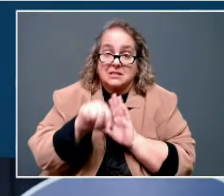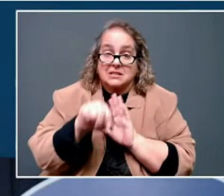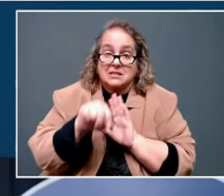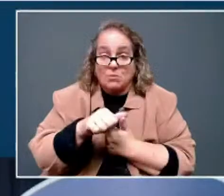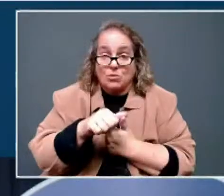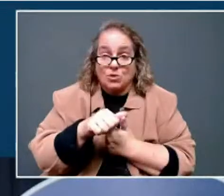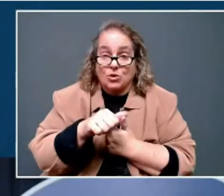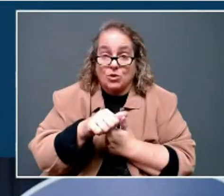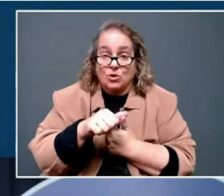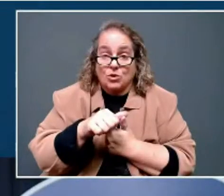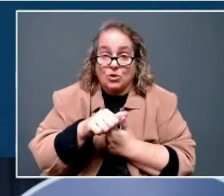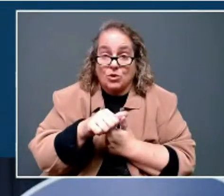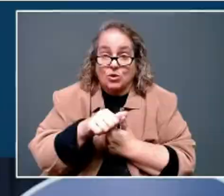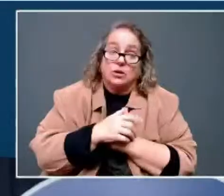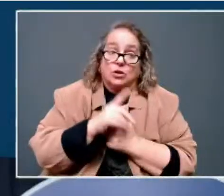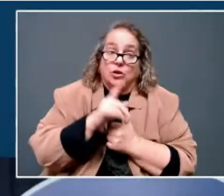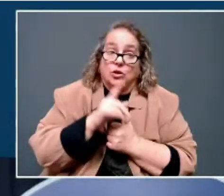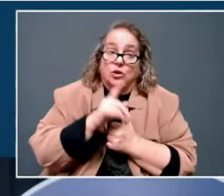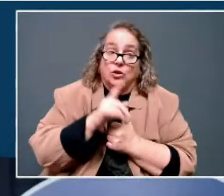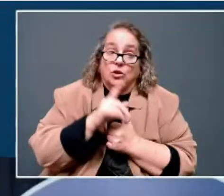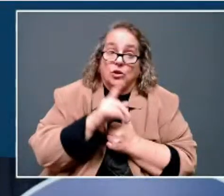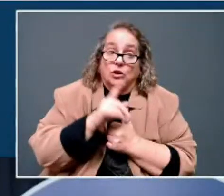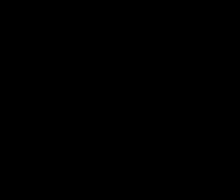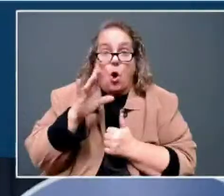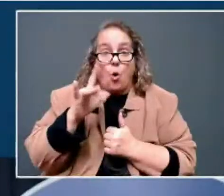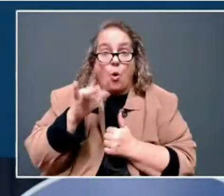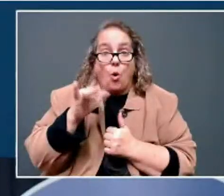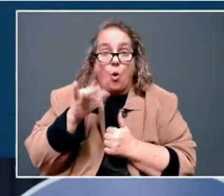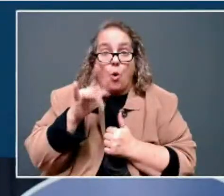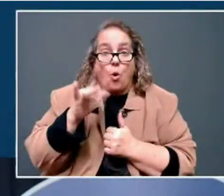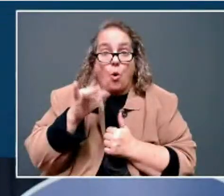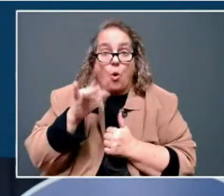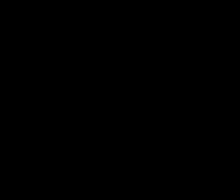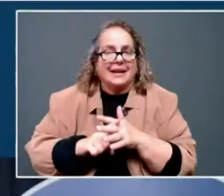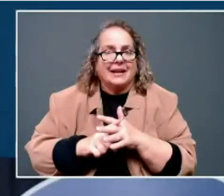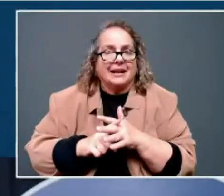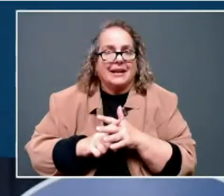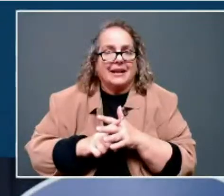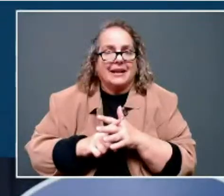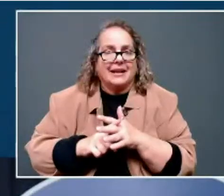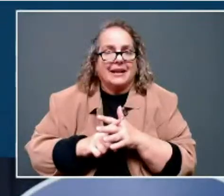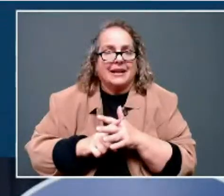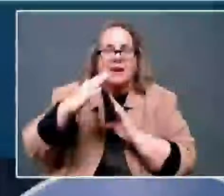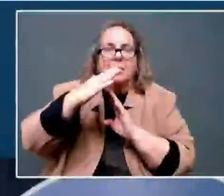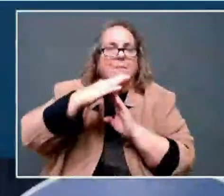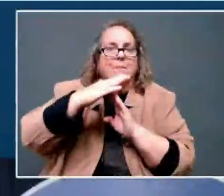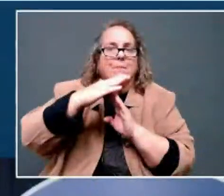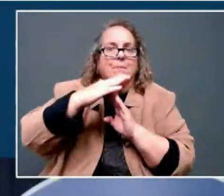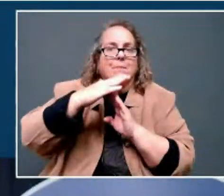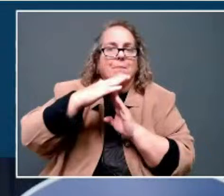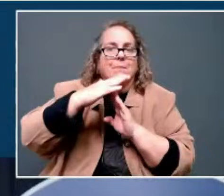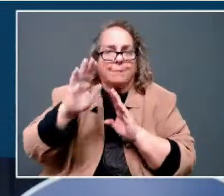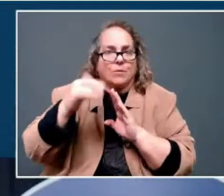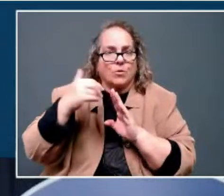we are just on the escalation, not the peak and not the decline for